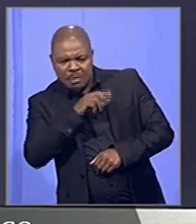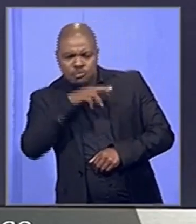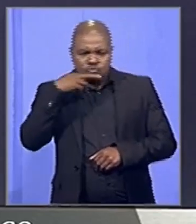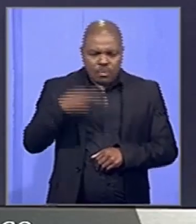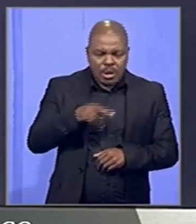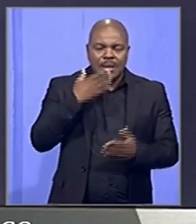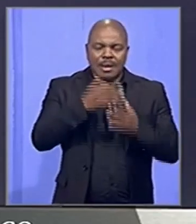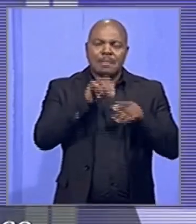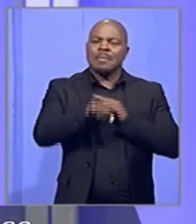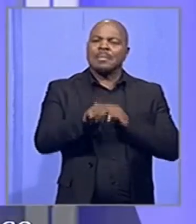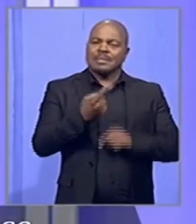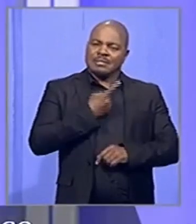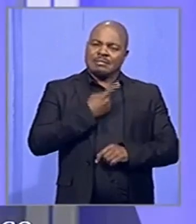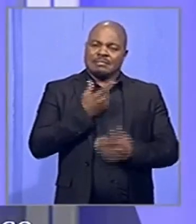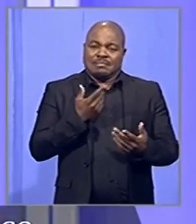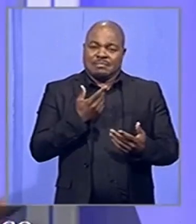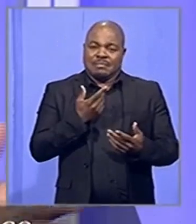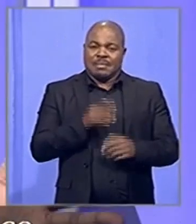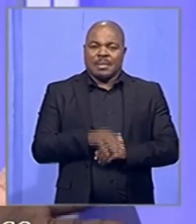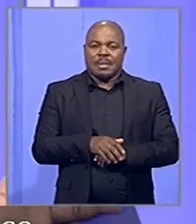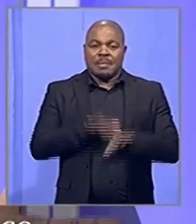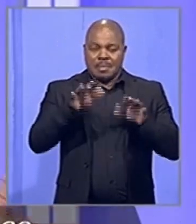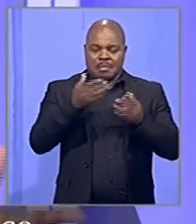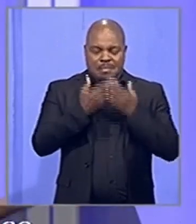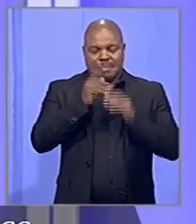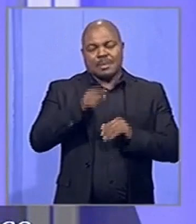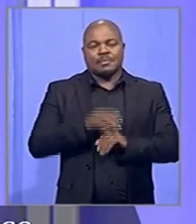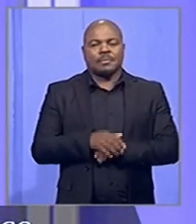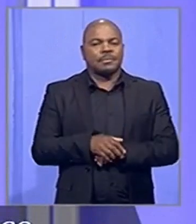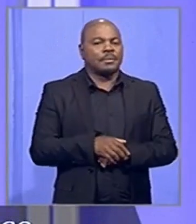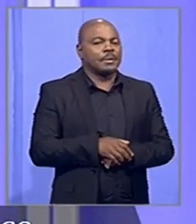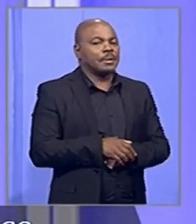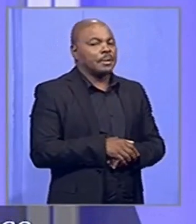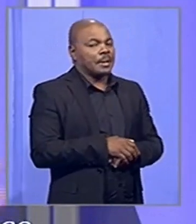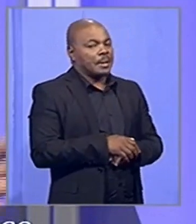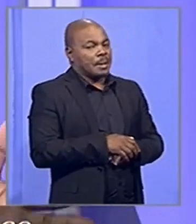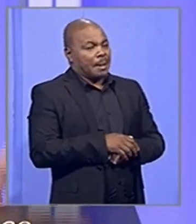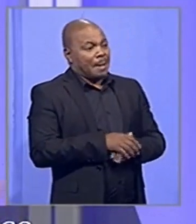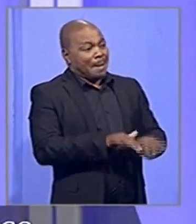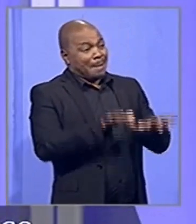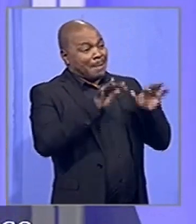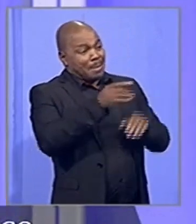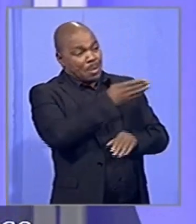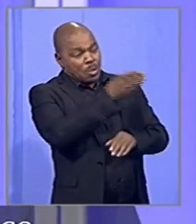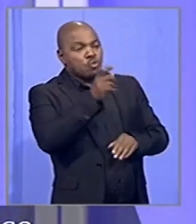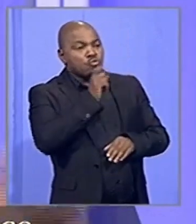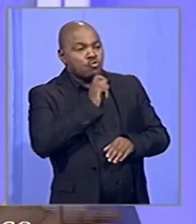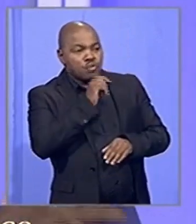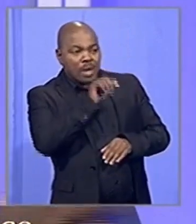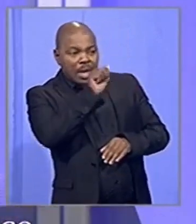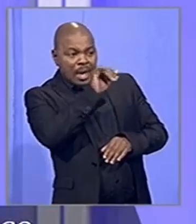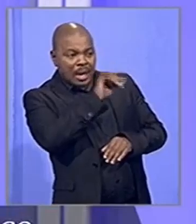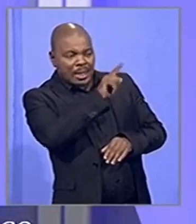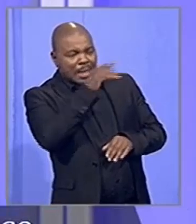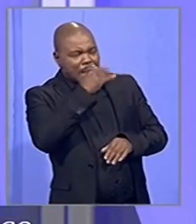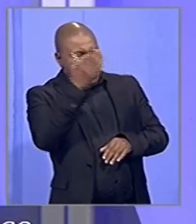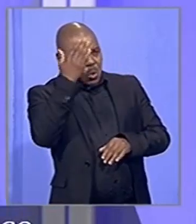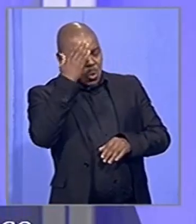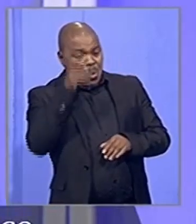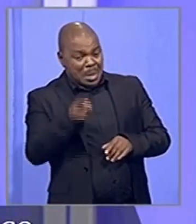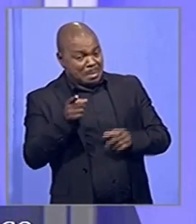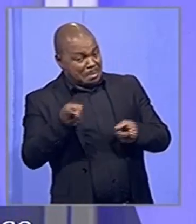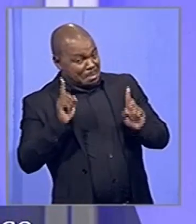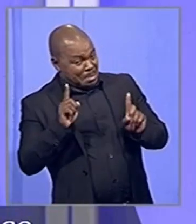real. Jwale batho ba e sebedisang ana ba tseba kotsi ya taba tse ntse re bua ka